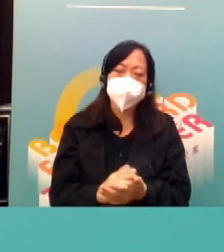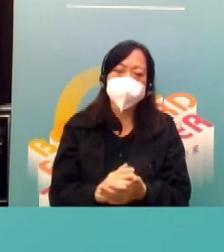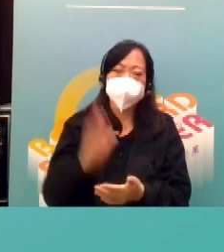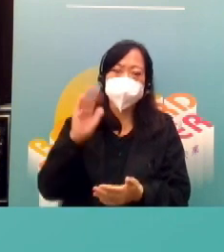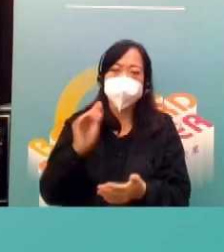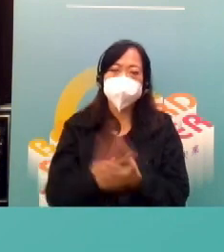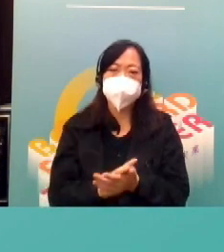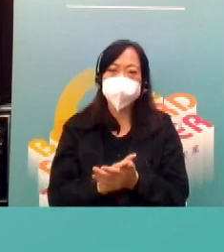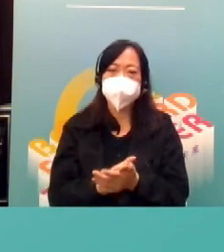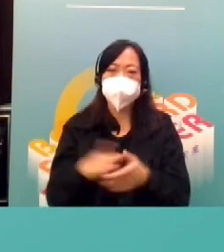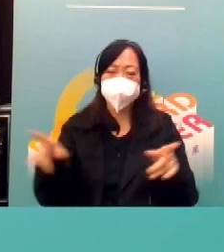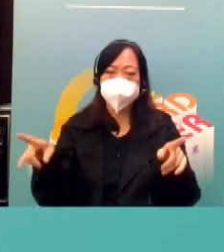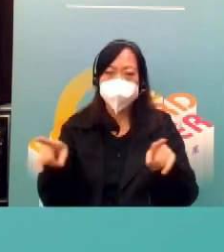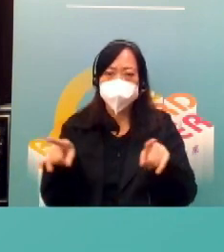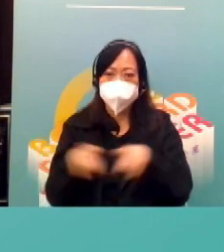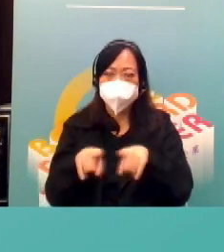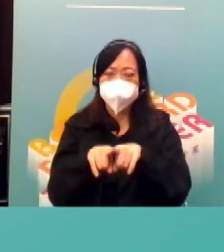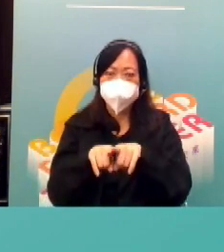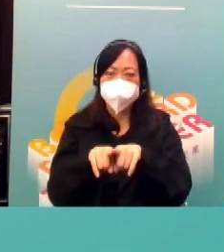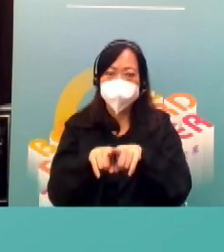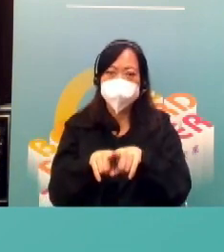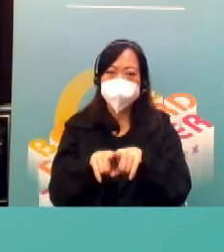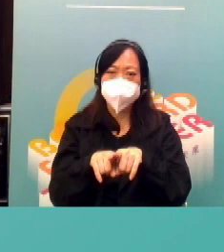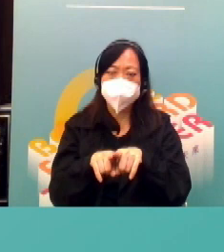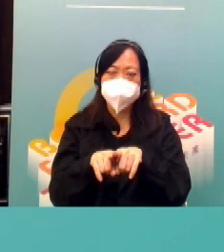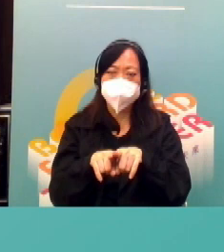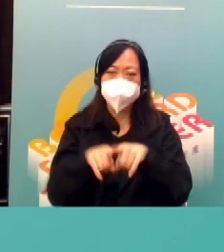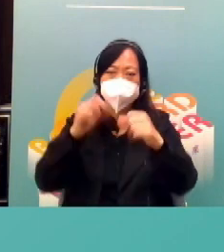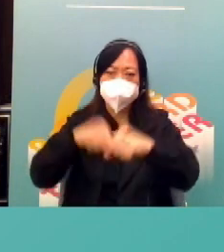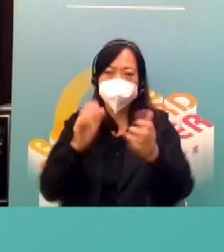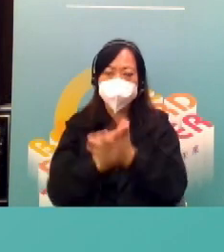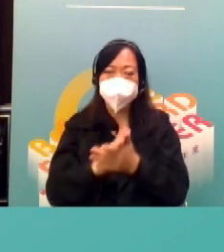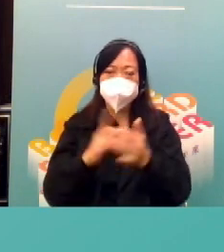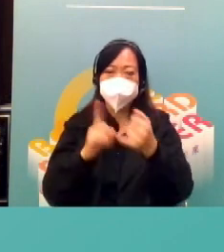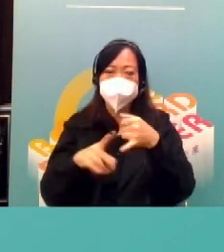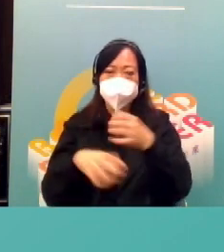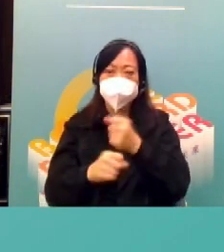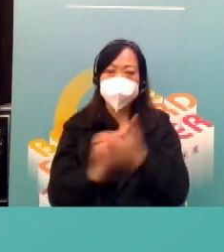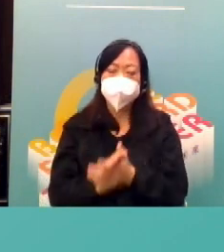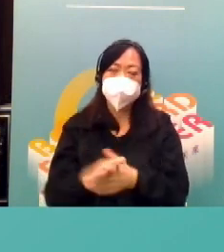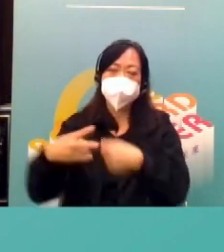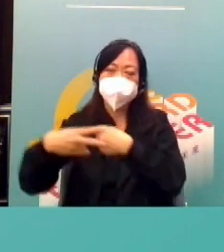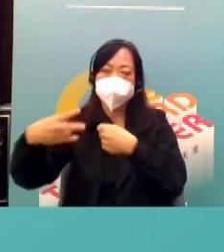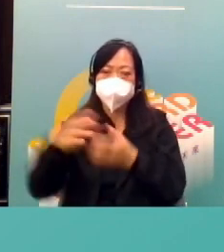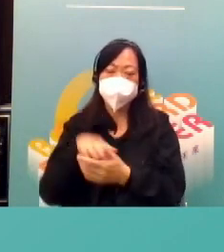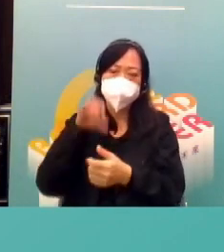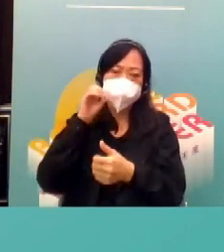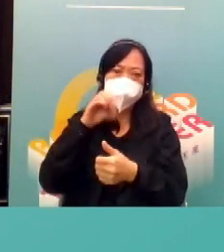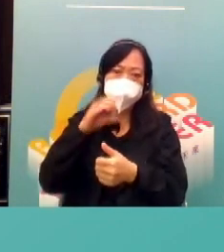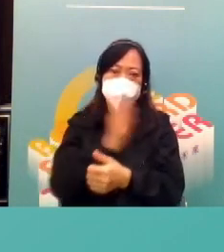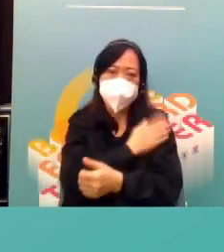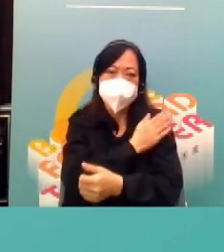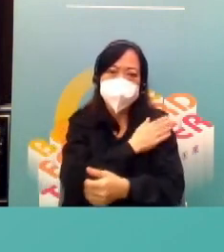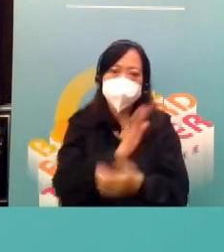social outcomes contract is that you can drive a lot of accountability as well, because you are setting up that goal up front and